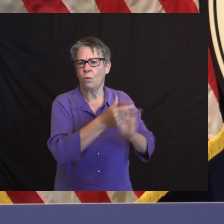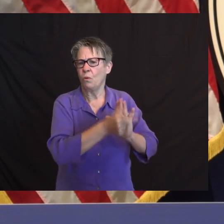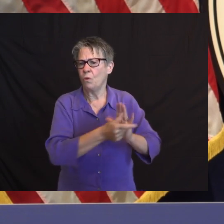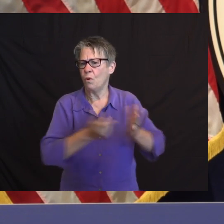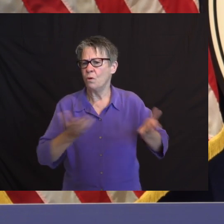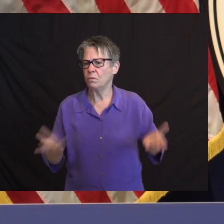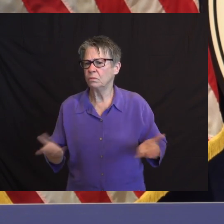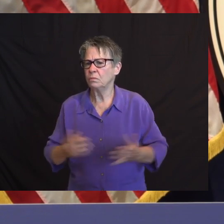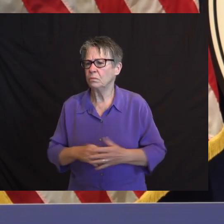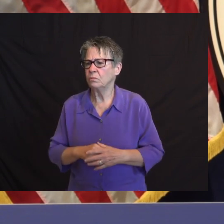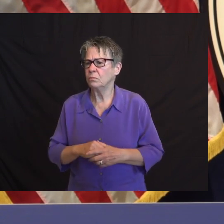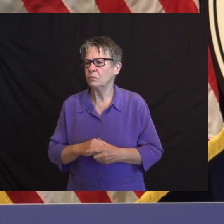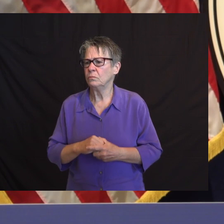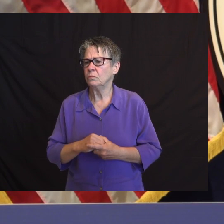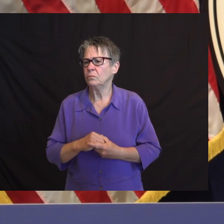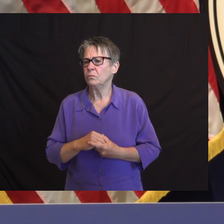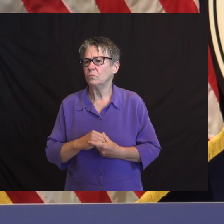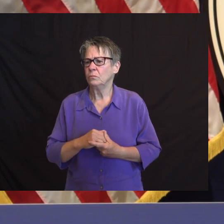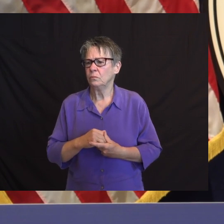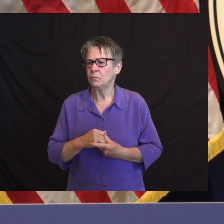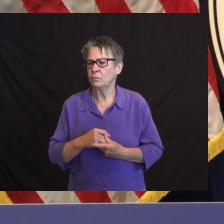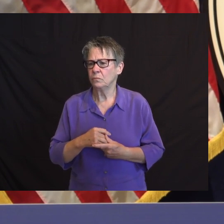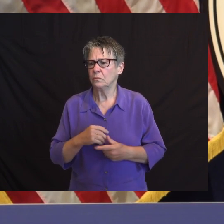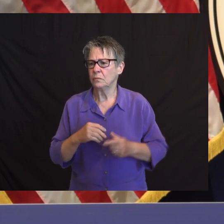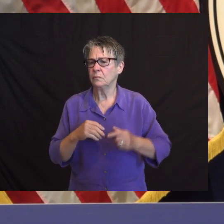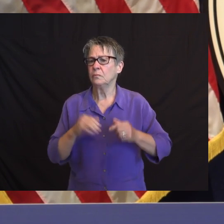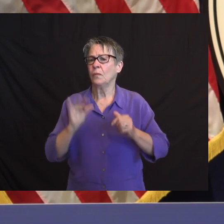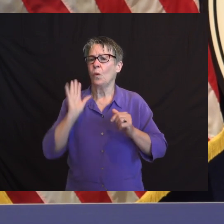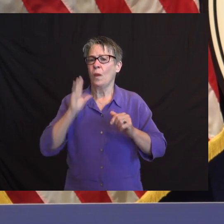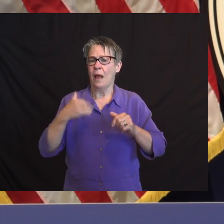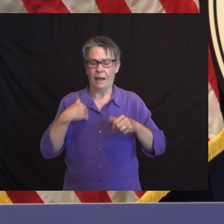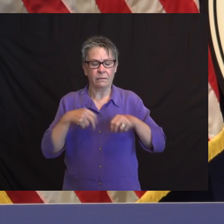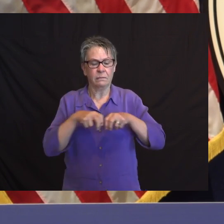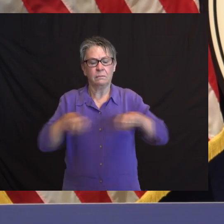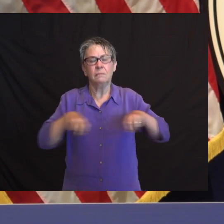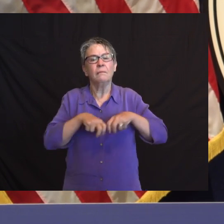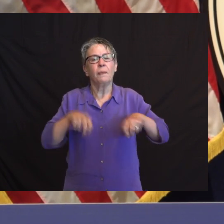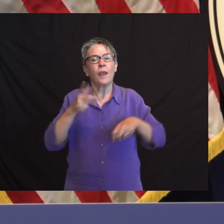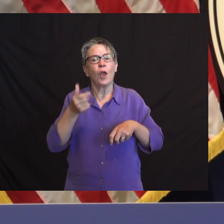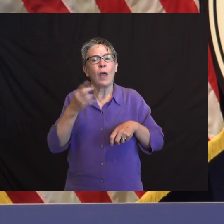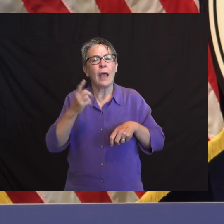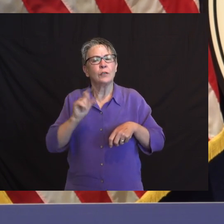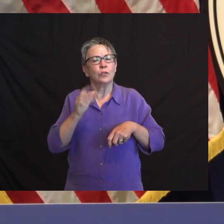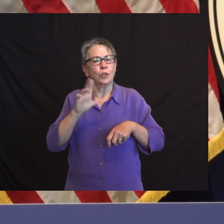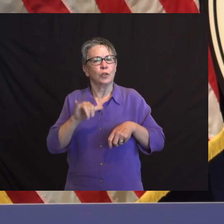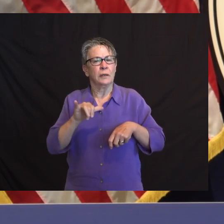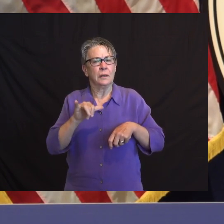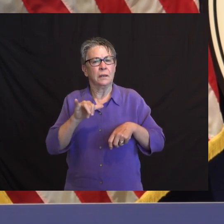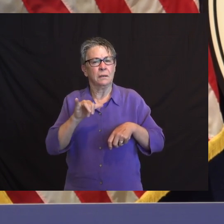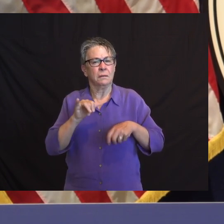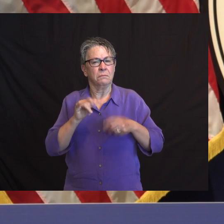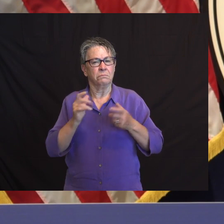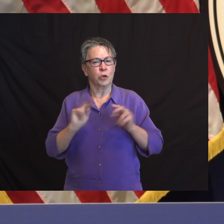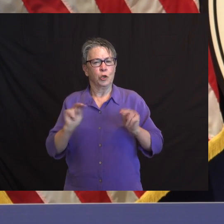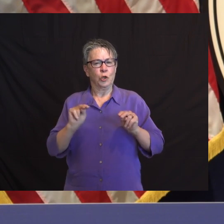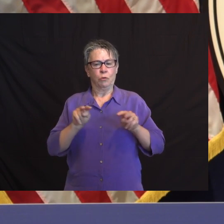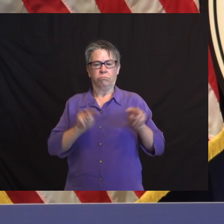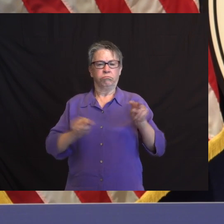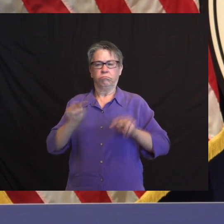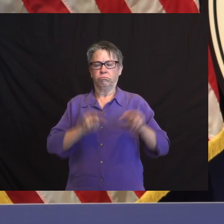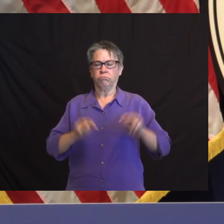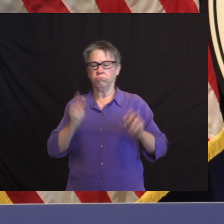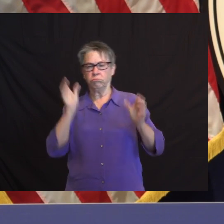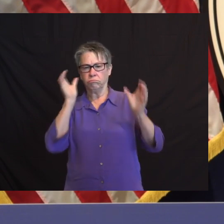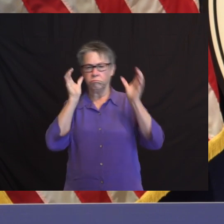Shortly, Attorney General Gurbir Grewal will release the video footage of the shooting of Maurice Gordon by a member of the New